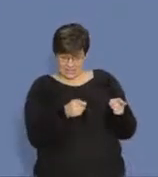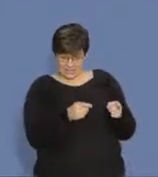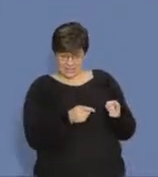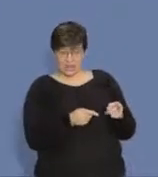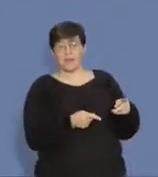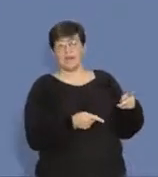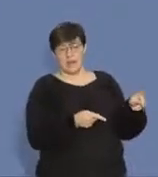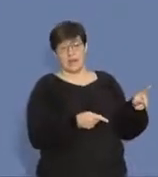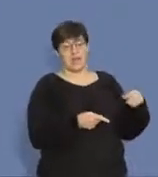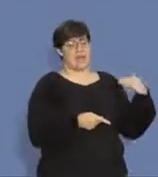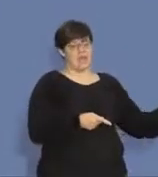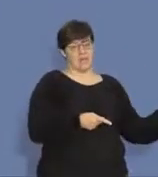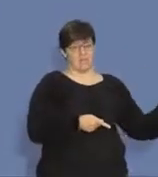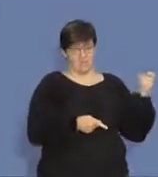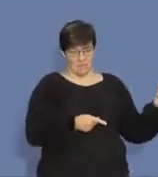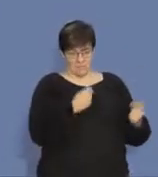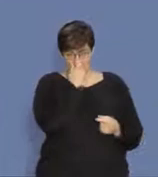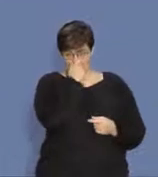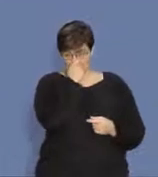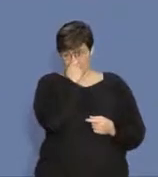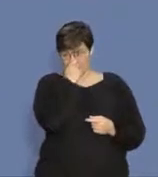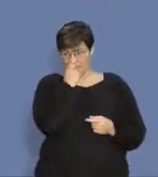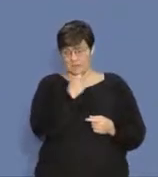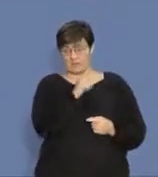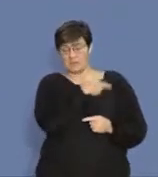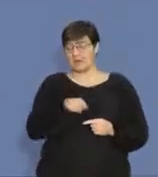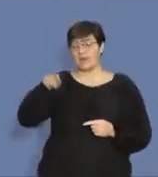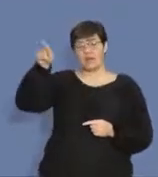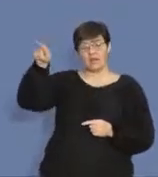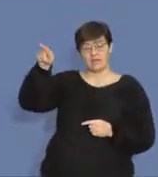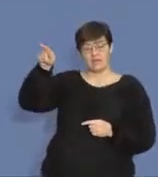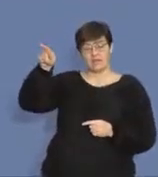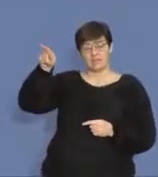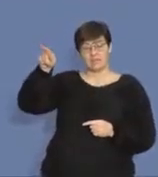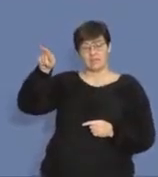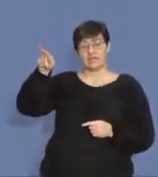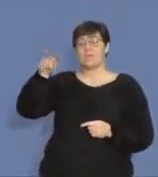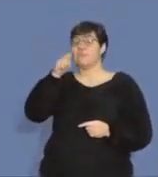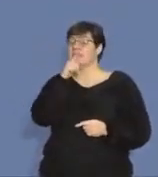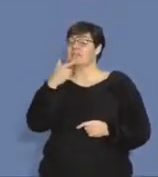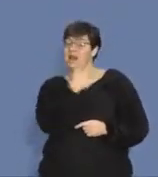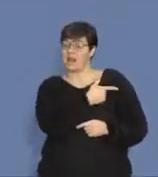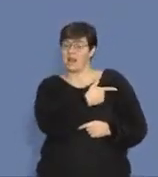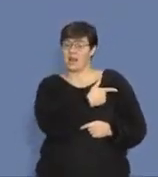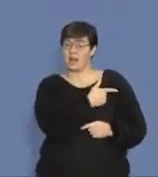here, this one here, you're going to find that you are telling SARS, I owe